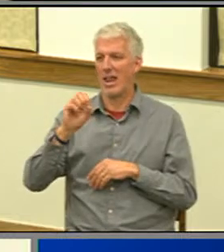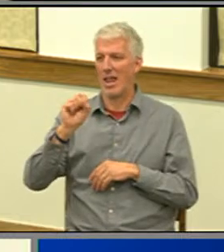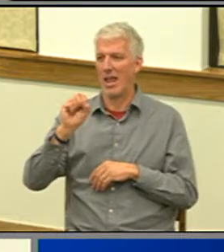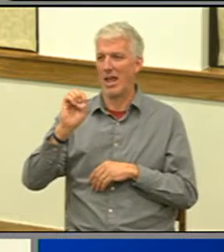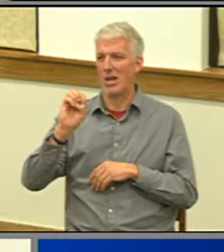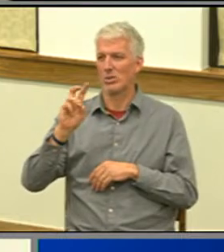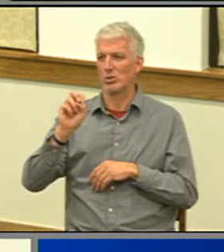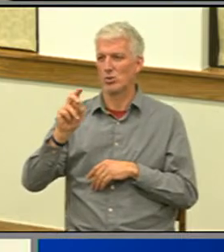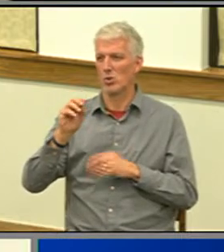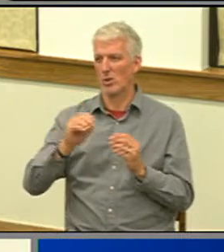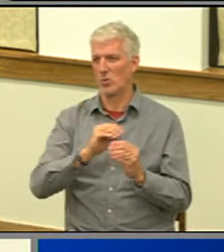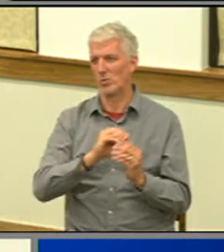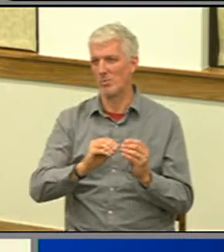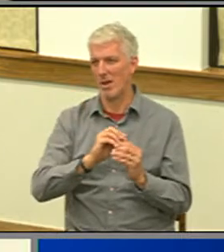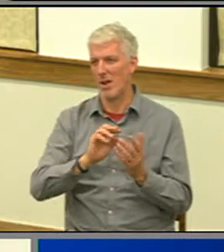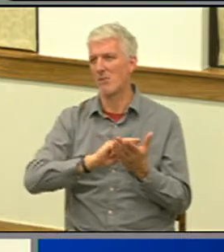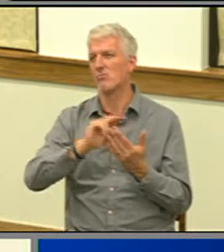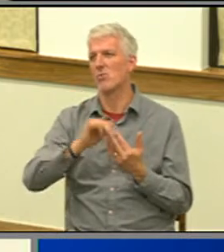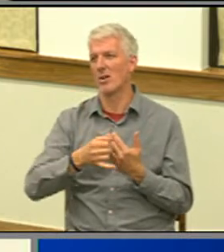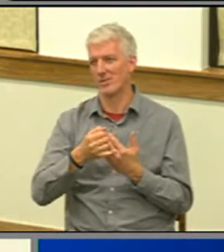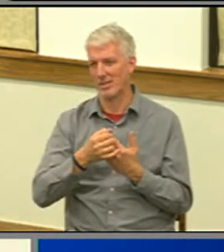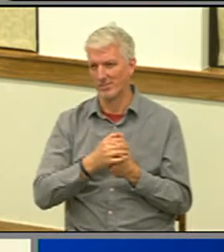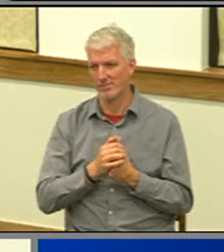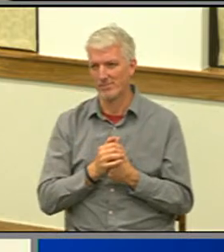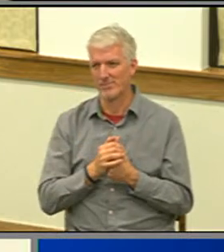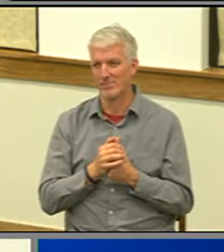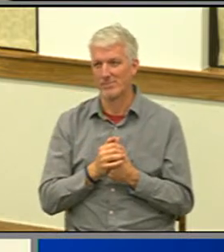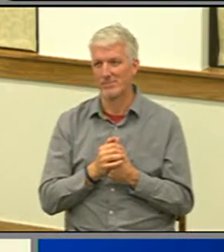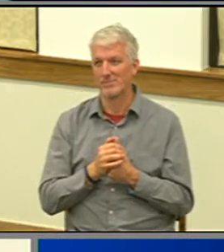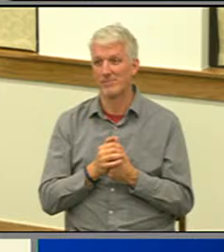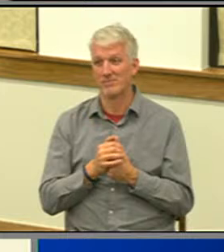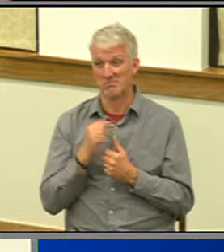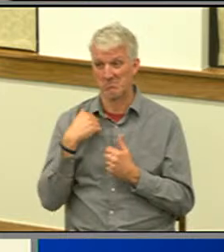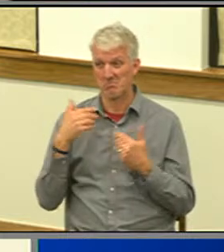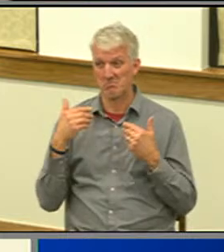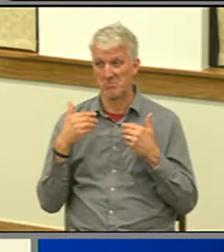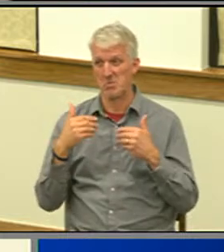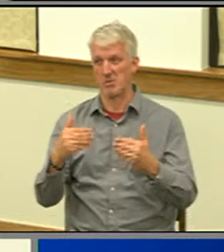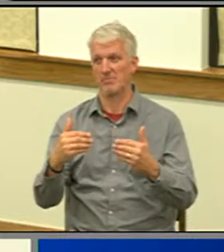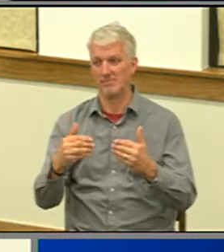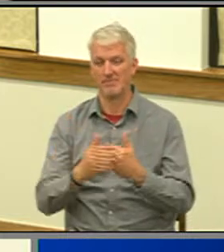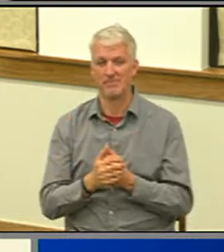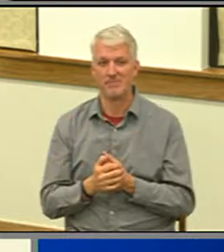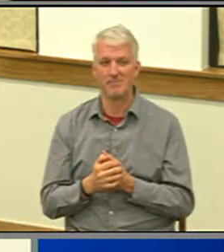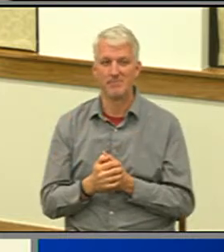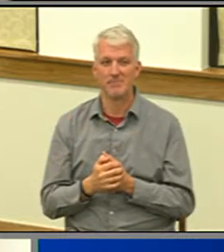is the community meeting for that project. Dina, if you can.